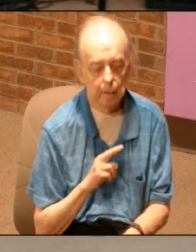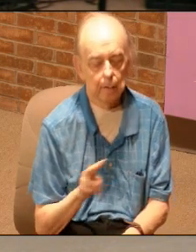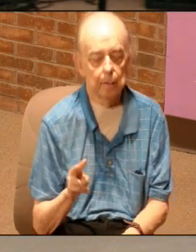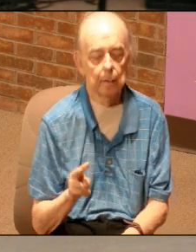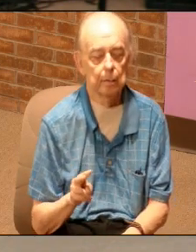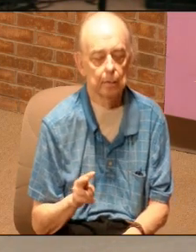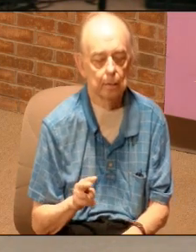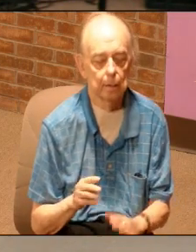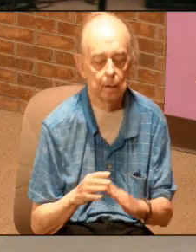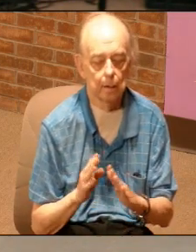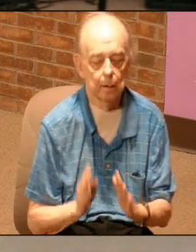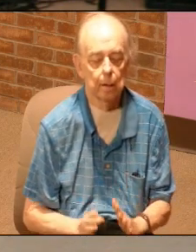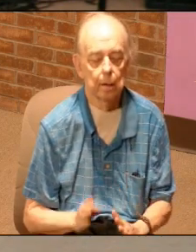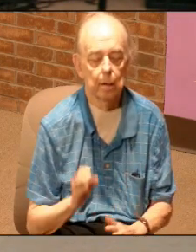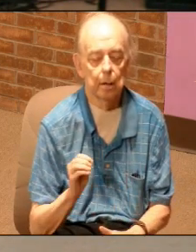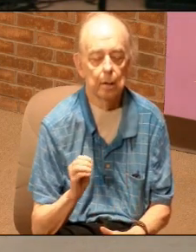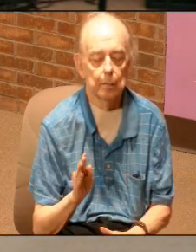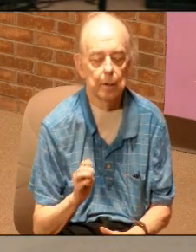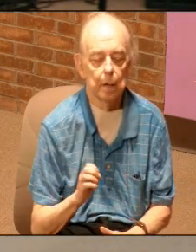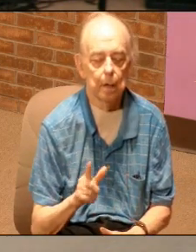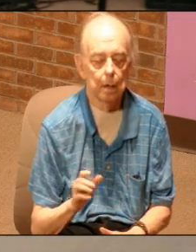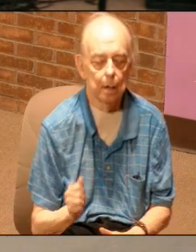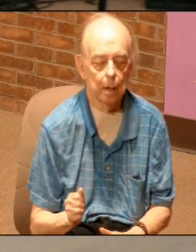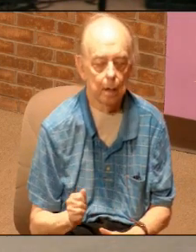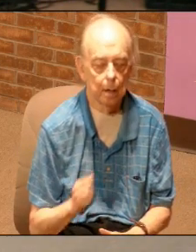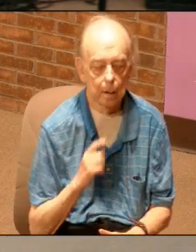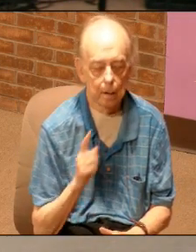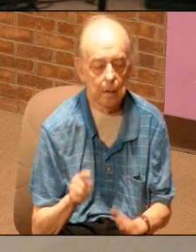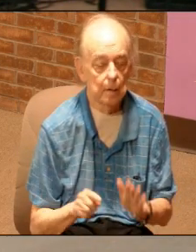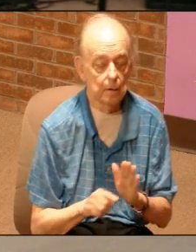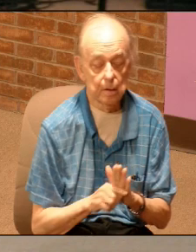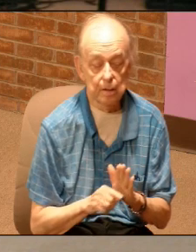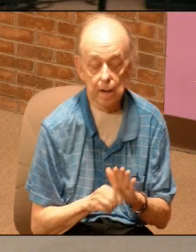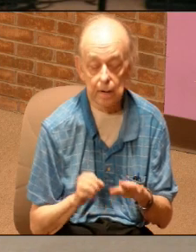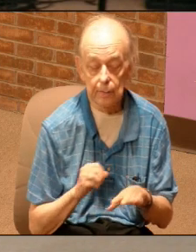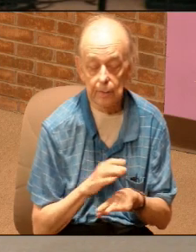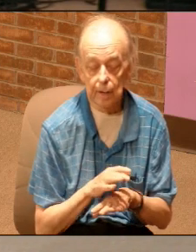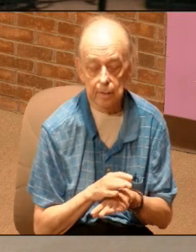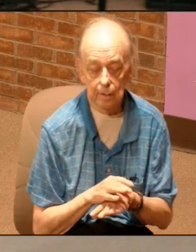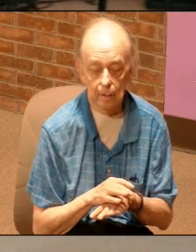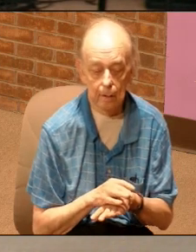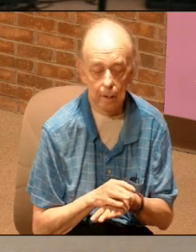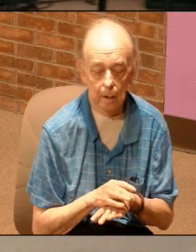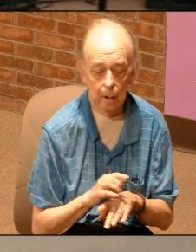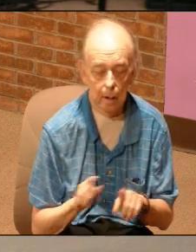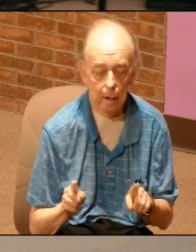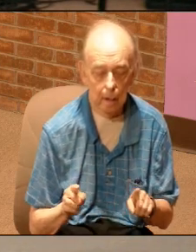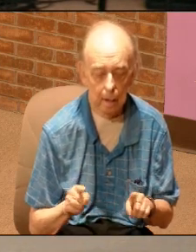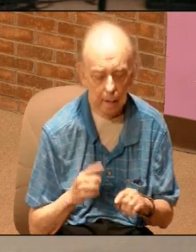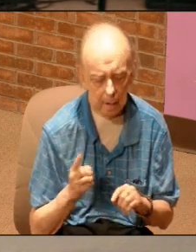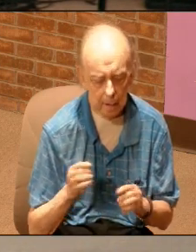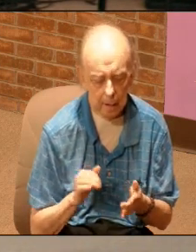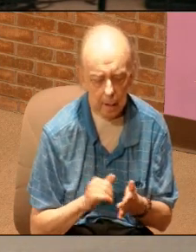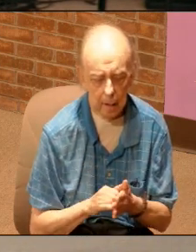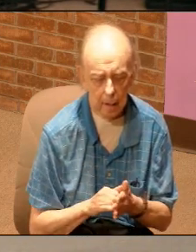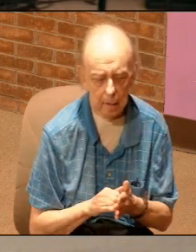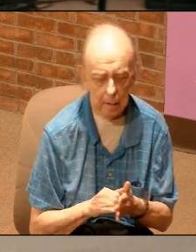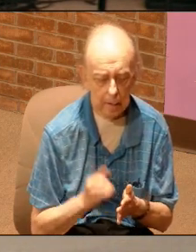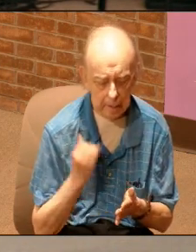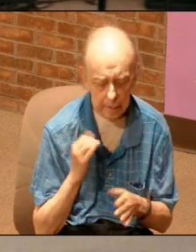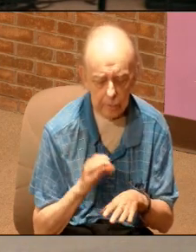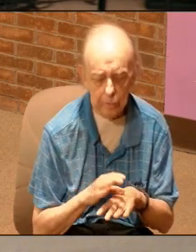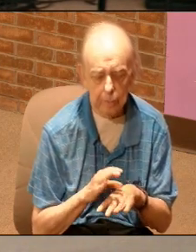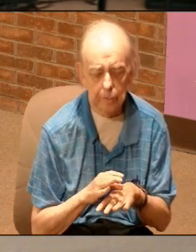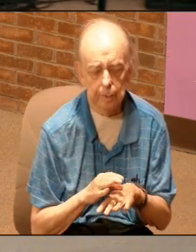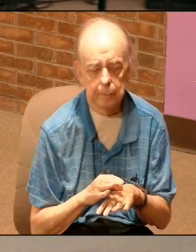it as the Tower of Babel as a very negative effect. But think about this, if the